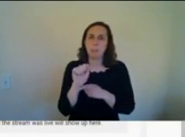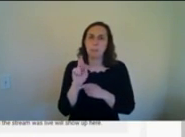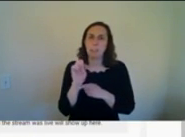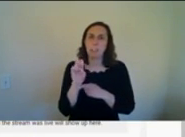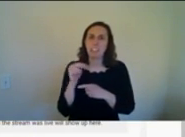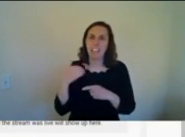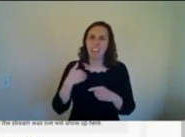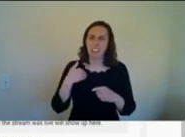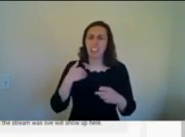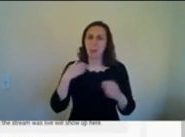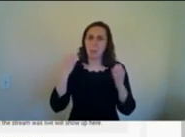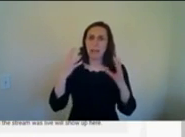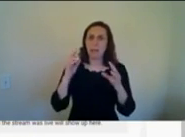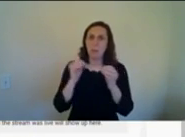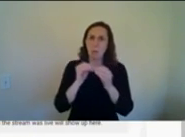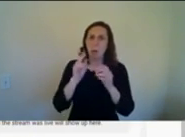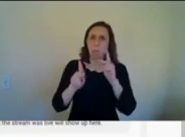So let me make sure